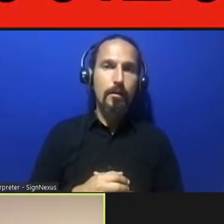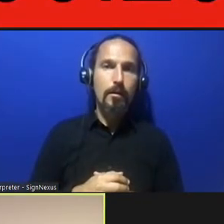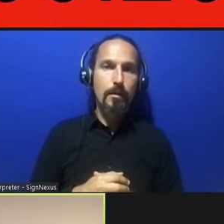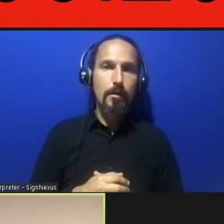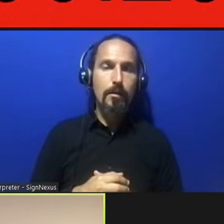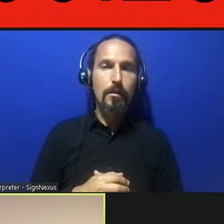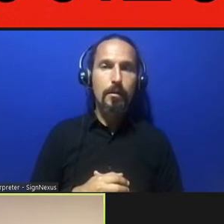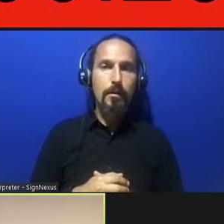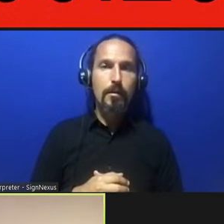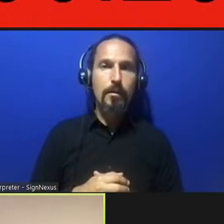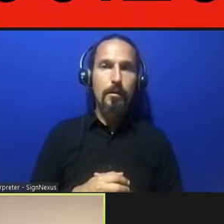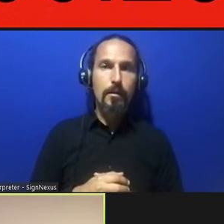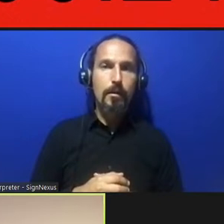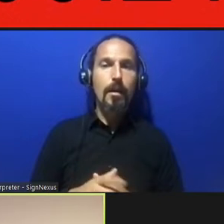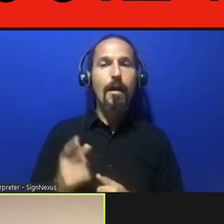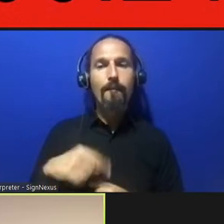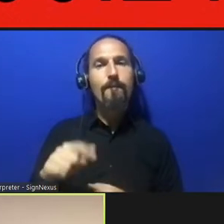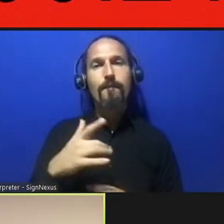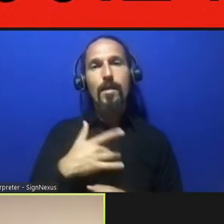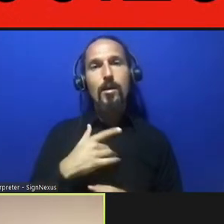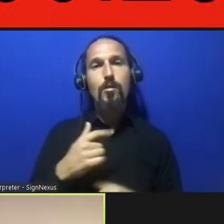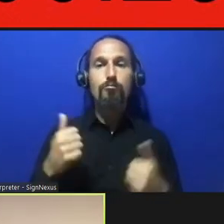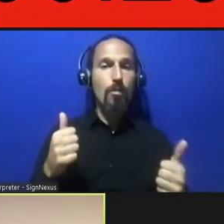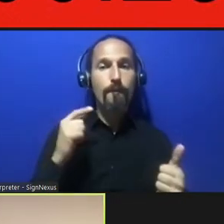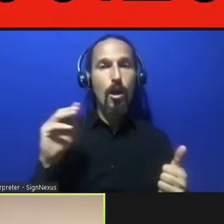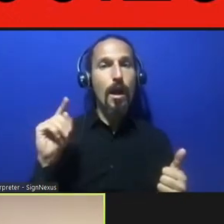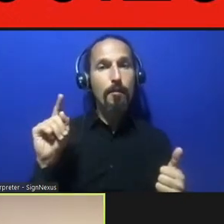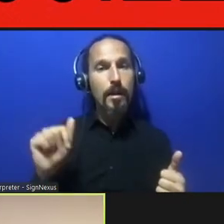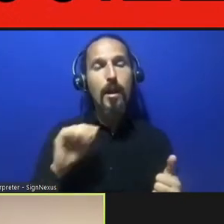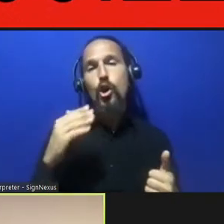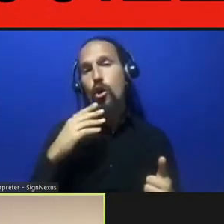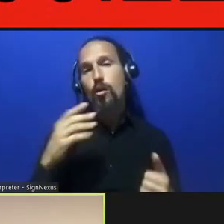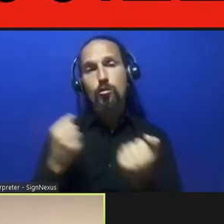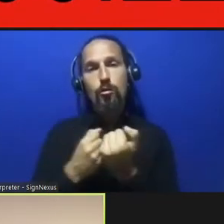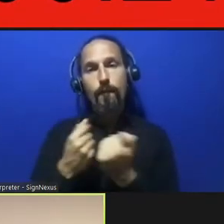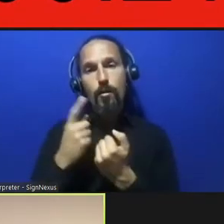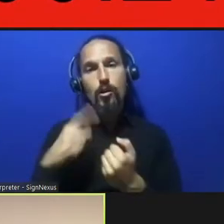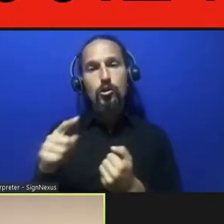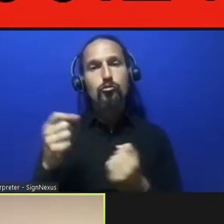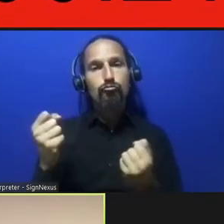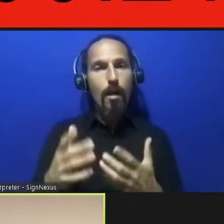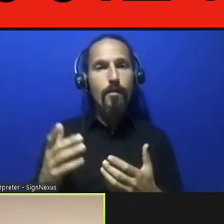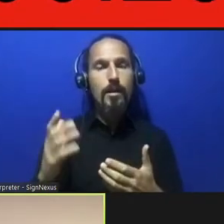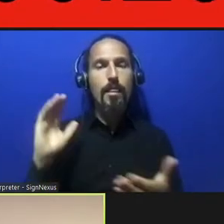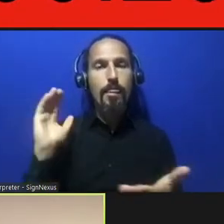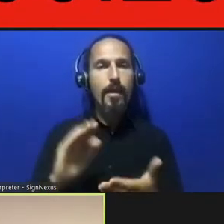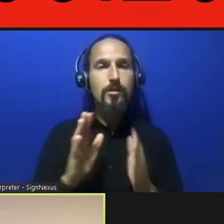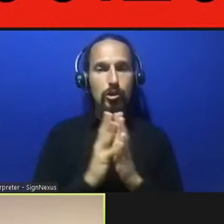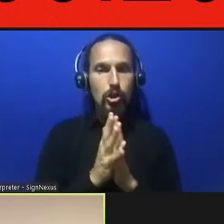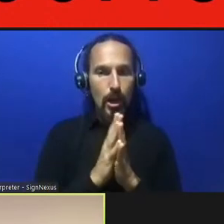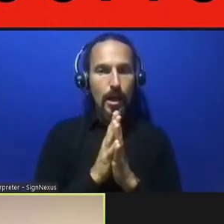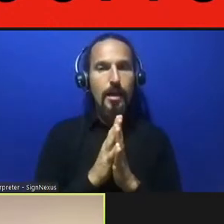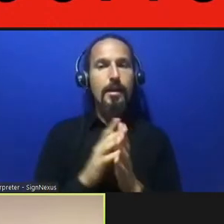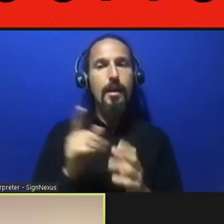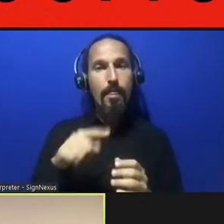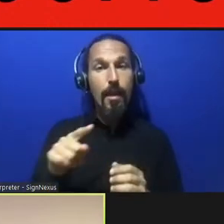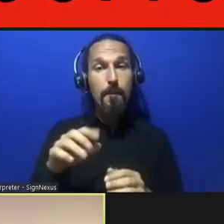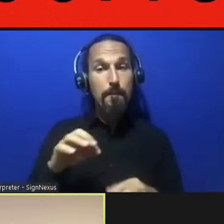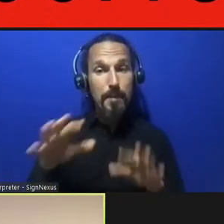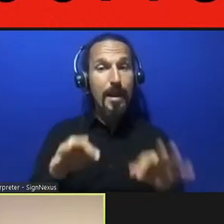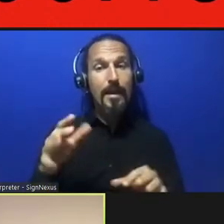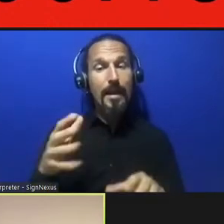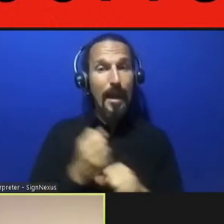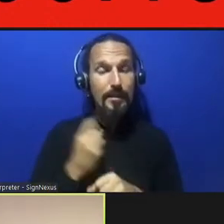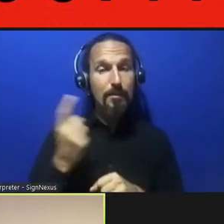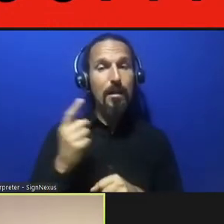think this will be good for everyone in the mta i think it's even going to be good for drivers they're going to get less congestion they're going to yes they pay something they get something